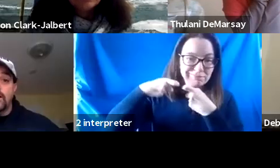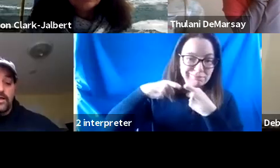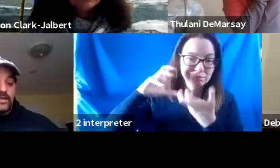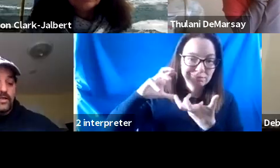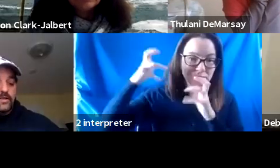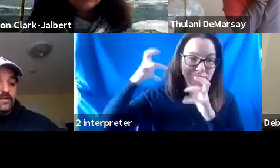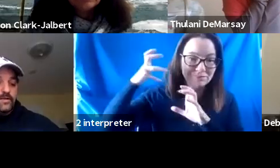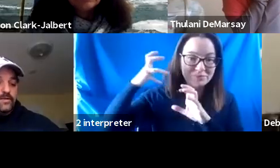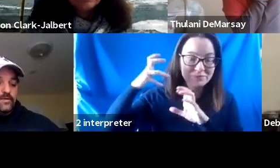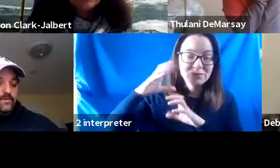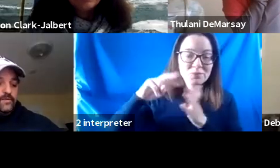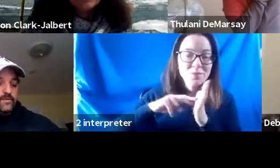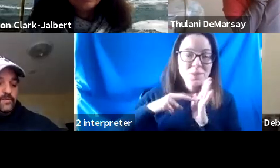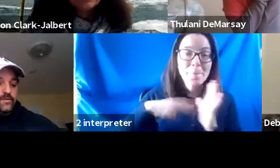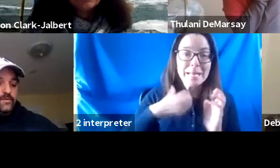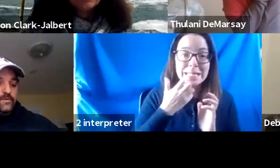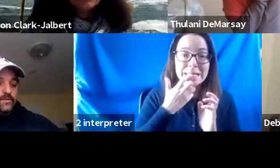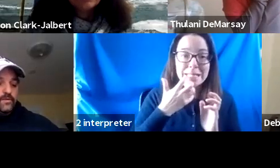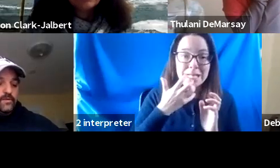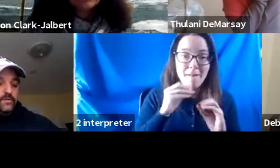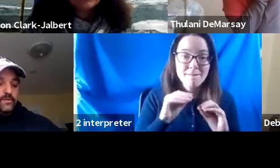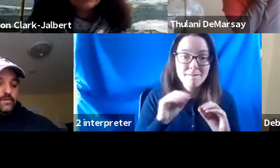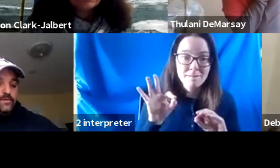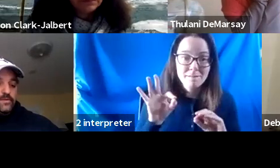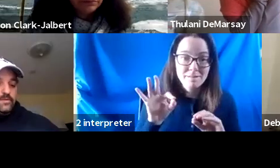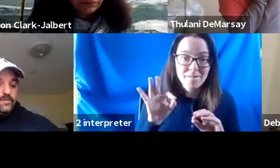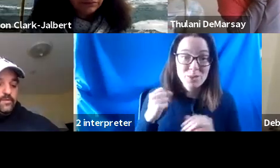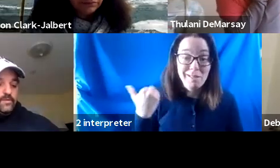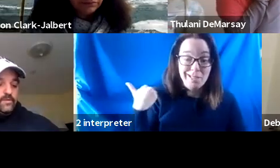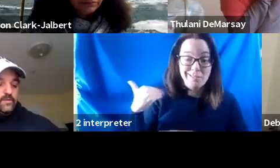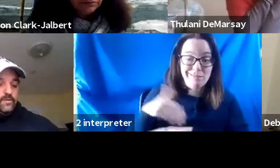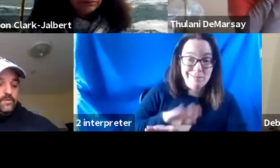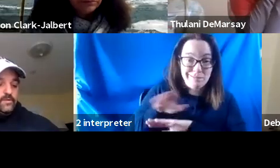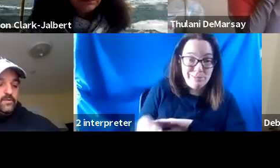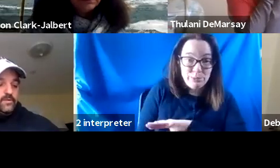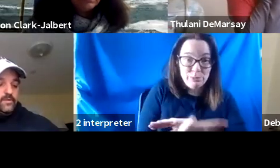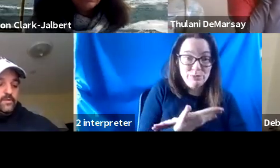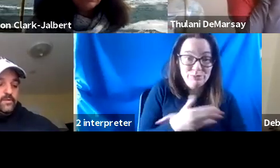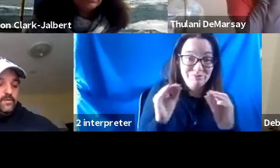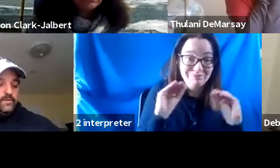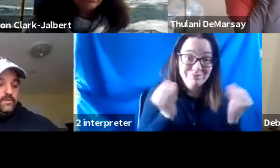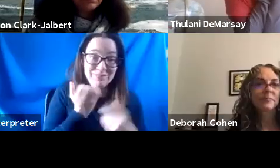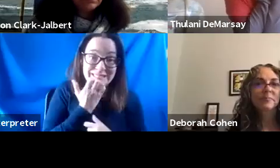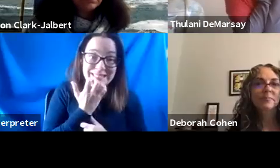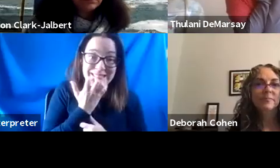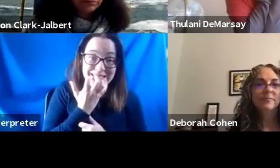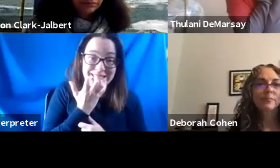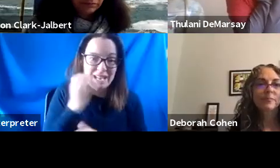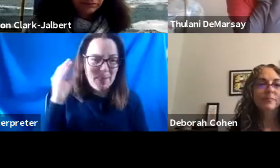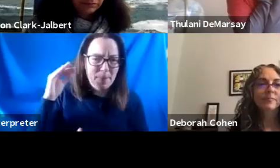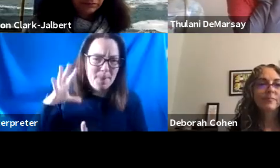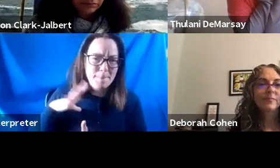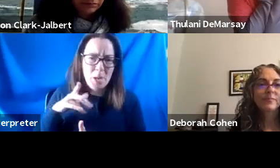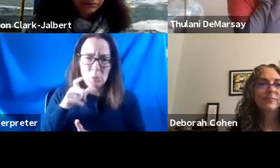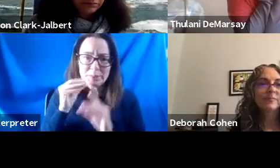that came to fix it, I went all day yesterday and all night without any heat. Oh. And he came at 7:15 this morning and fixed